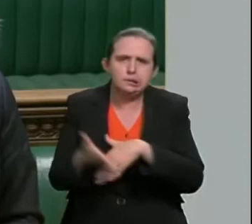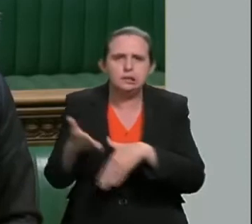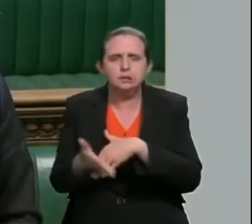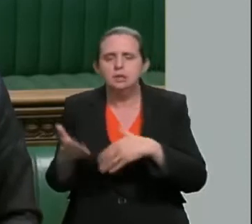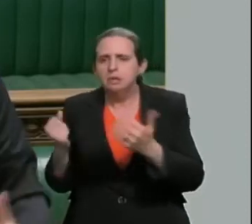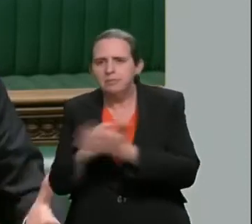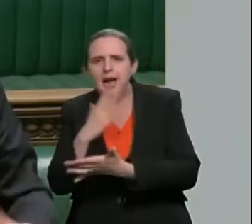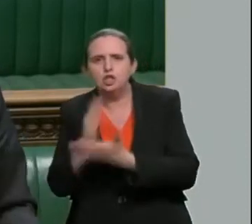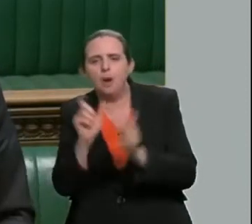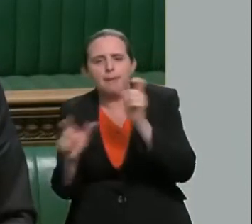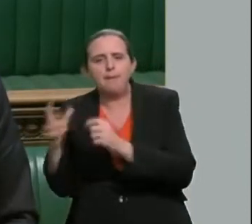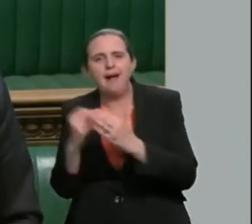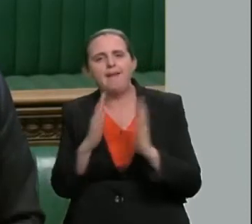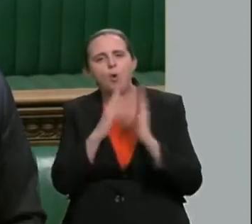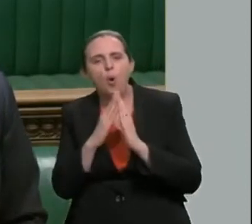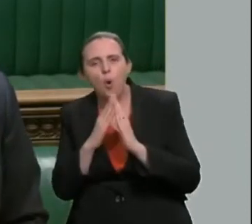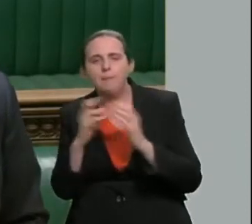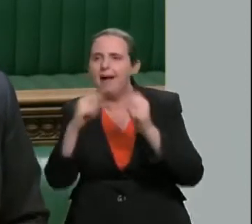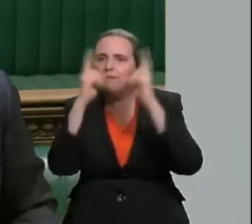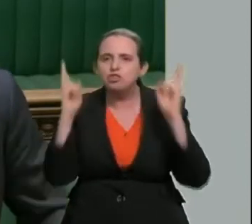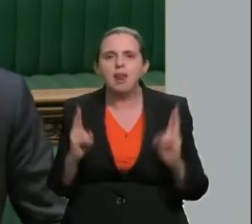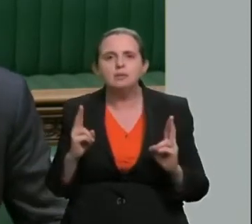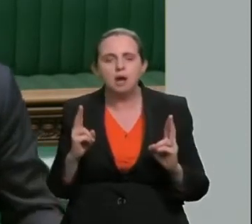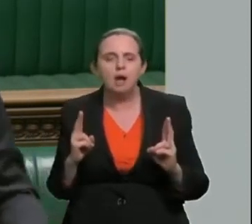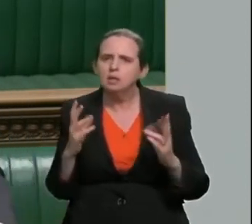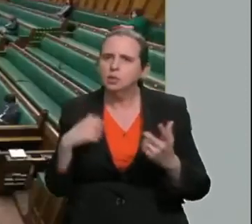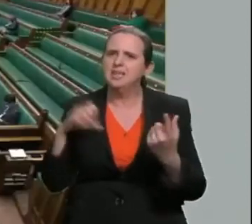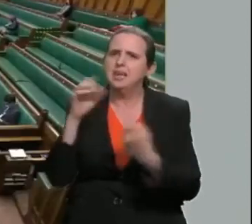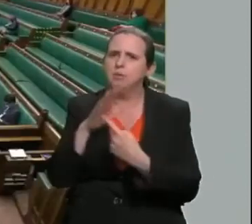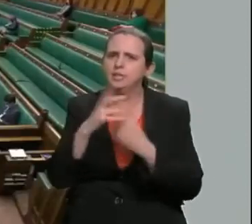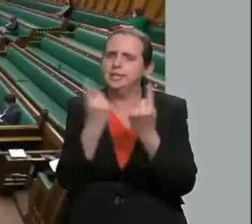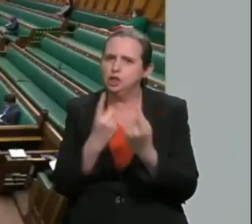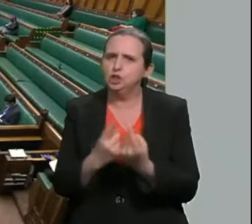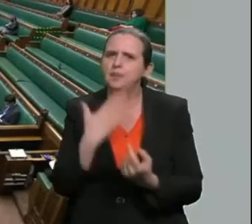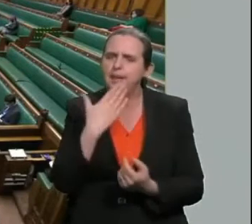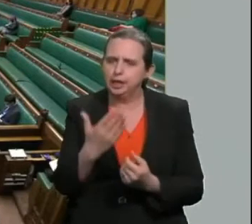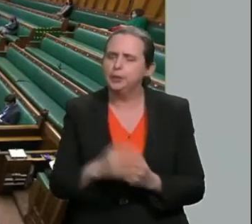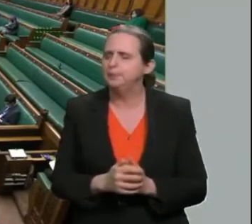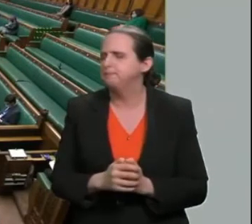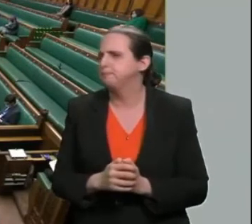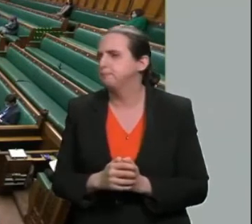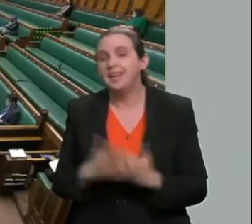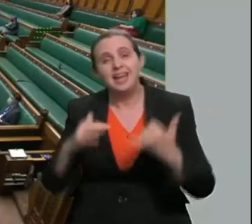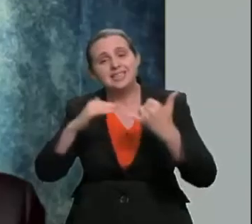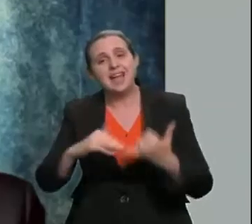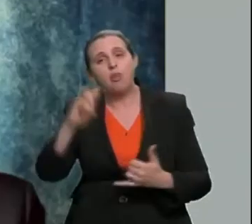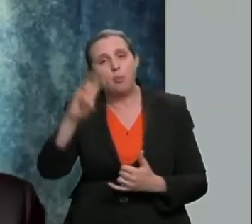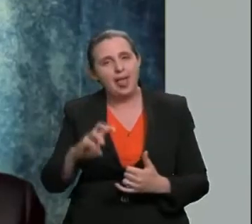on the streets again as we lift the restrictions. Let's head to South Wales with Geraint Davis. Geraint.